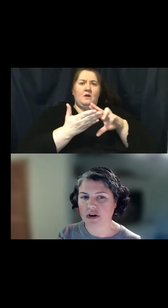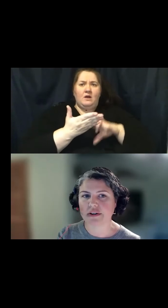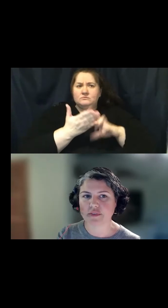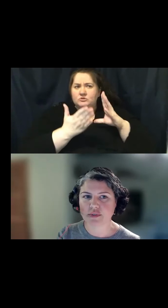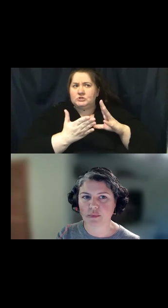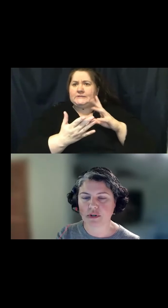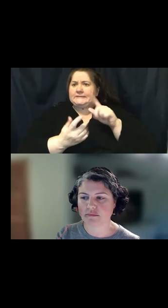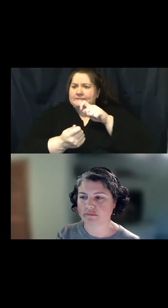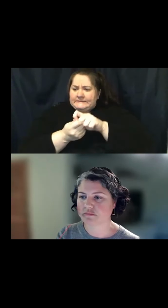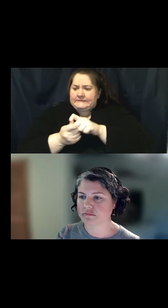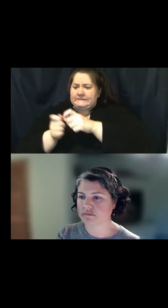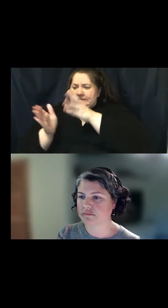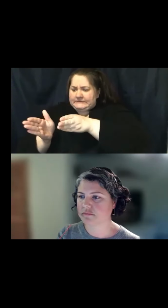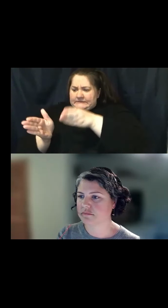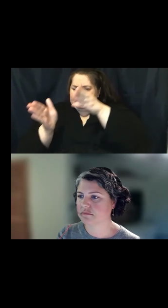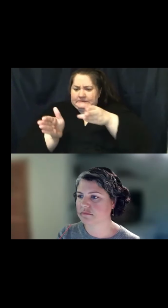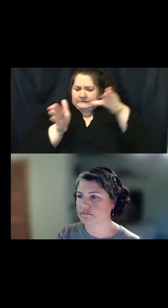each part of the sewer.